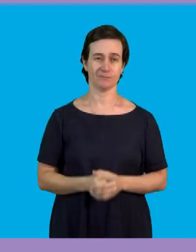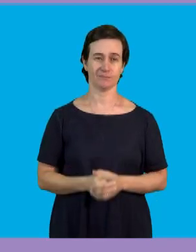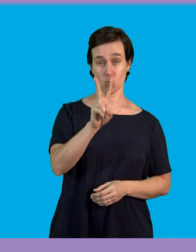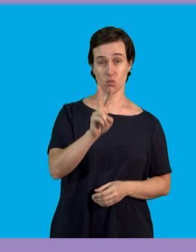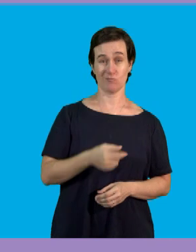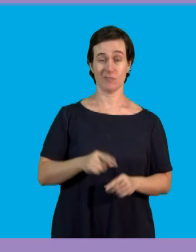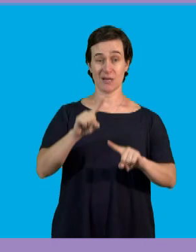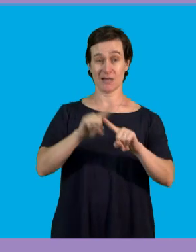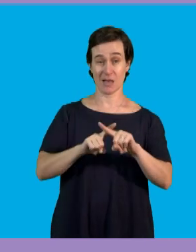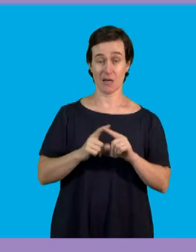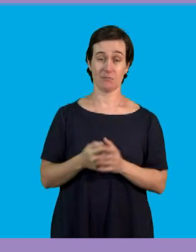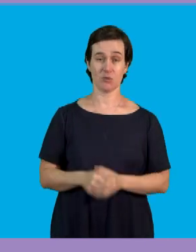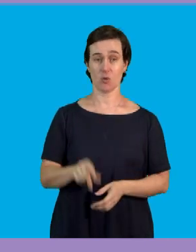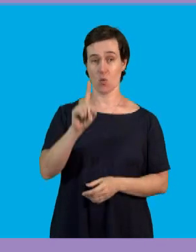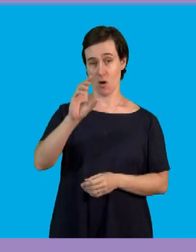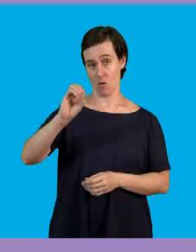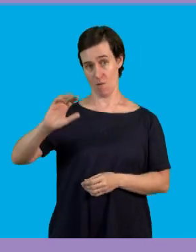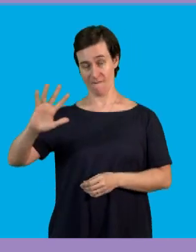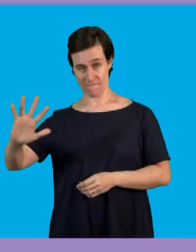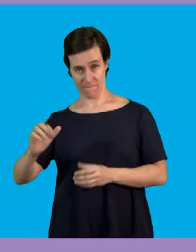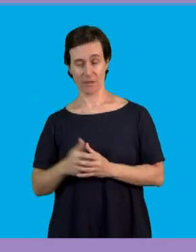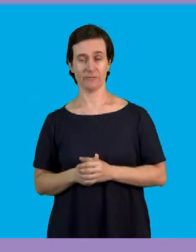2 multiplied by